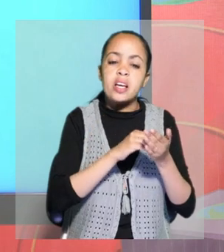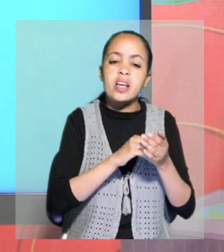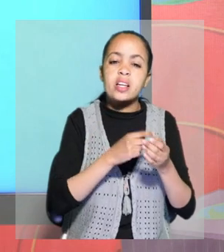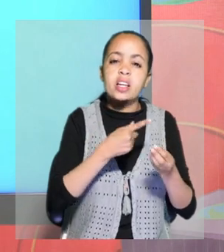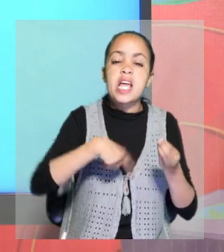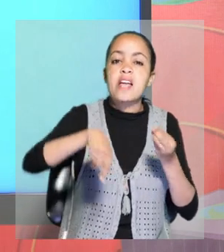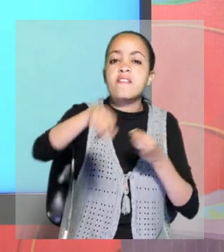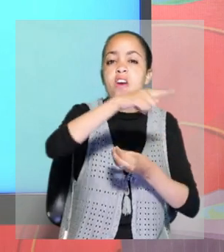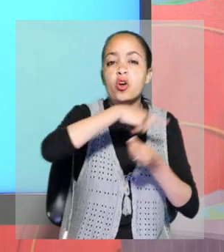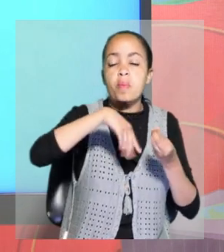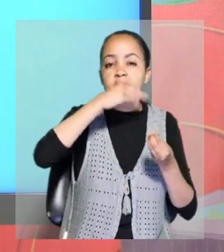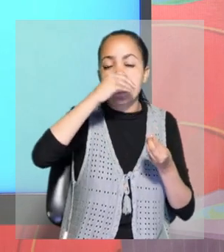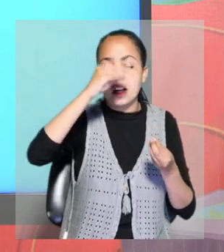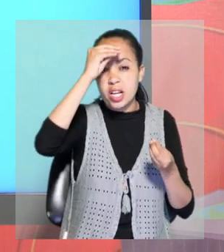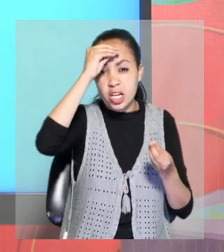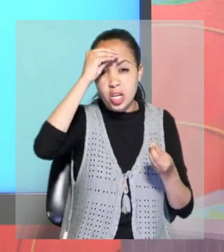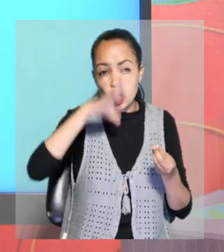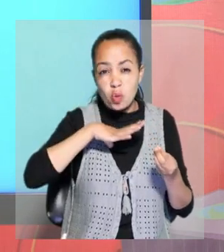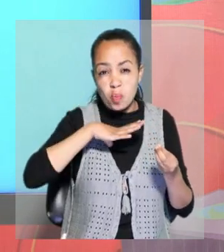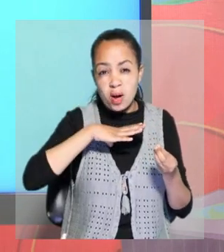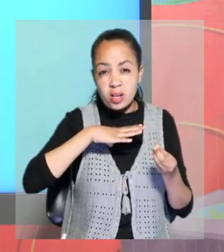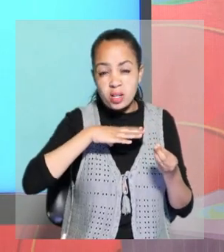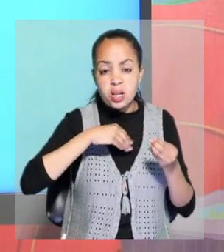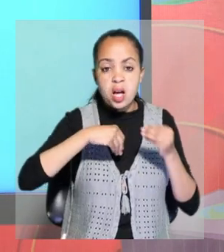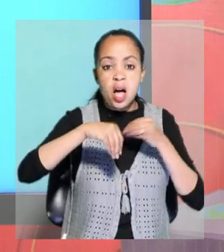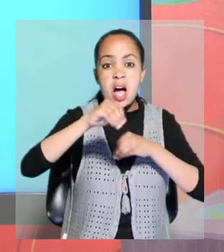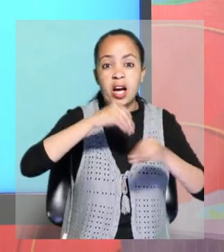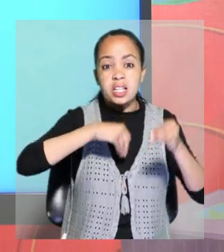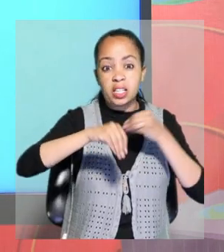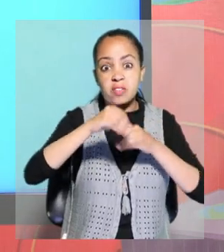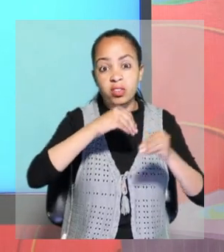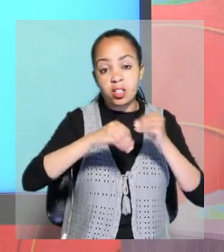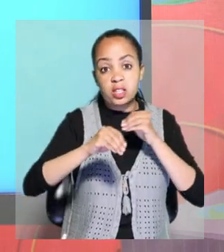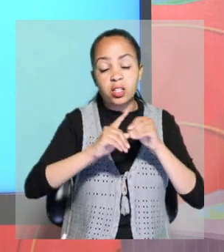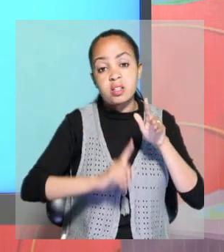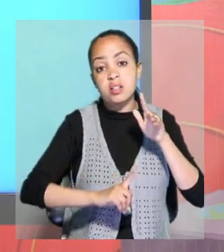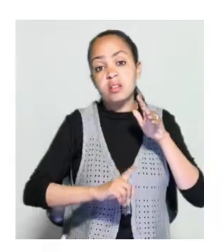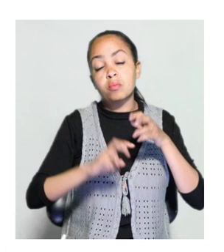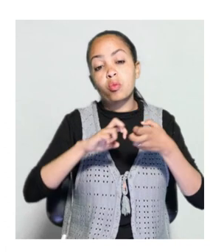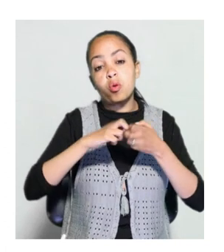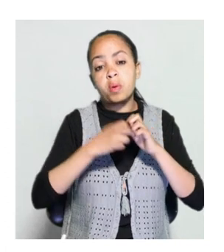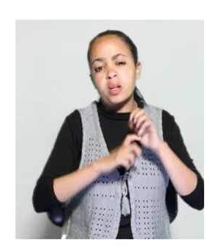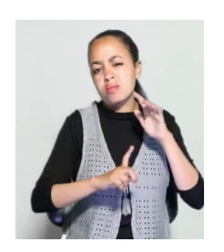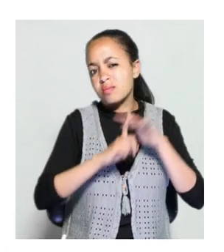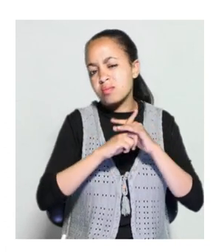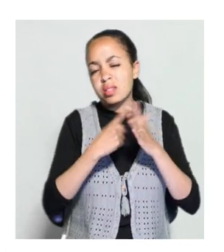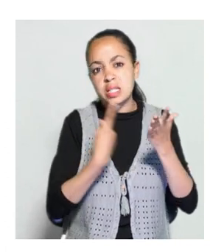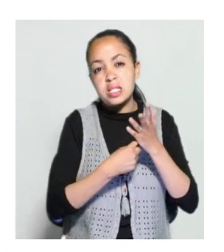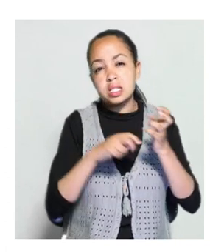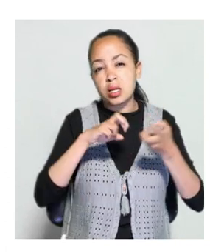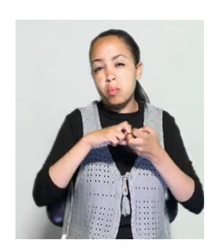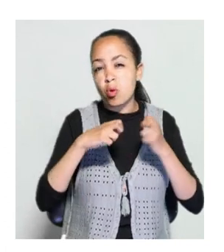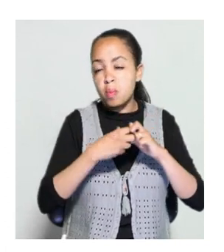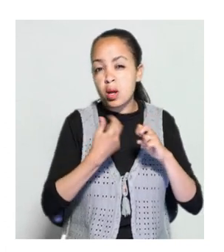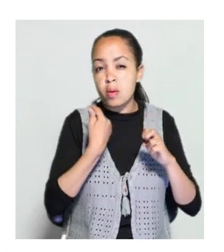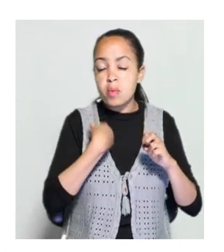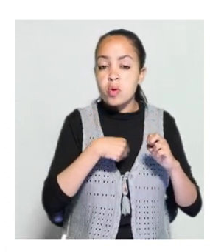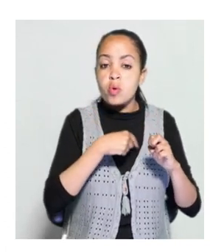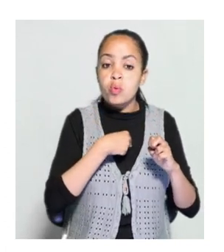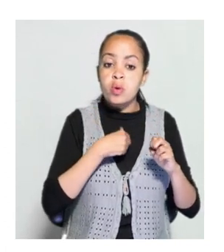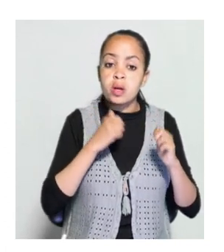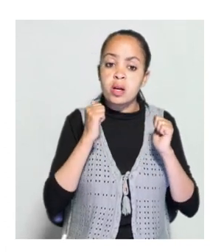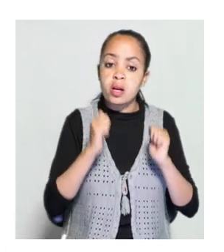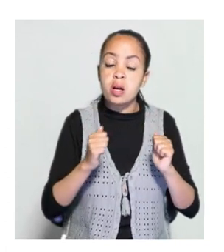environmental and human-related activity problem may be encountered here again. This is the problem that we can